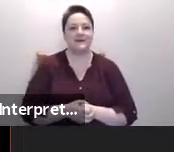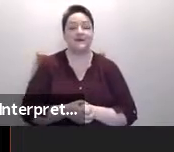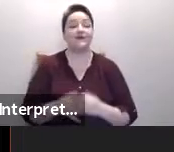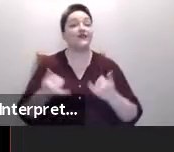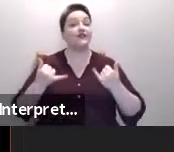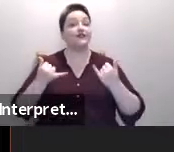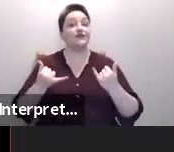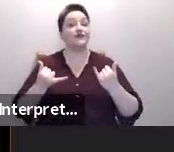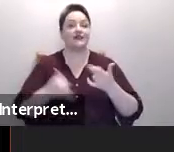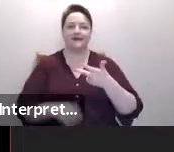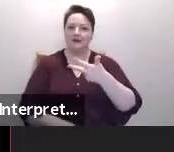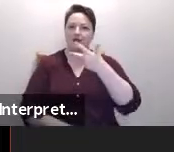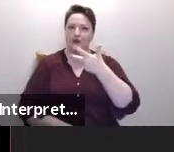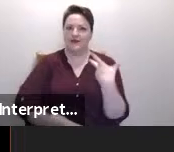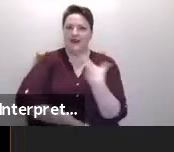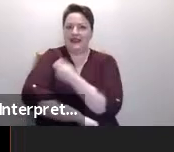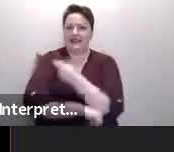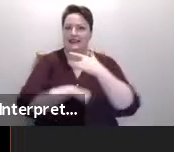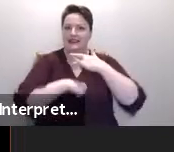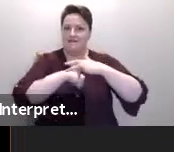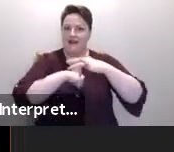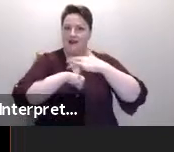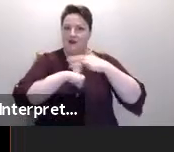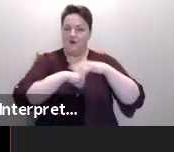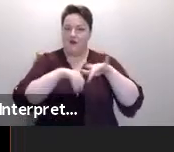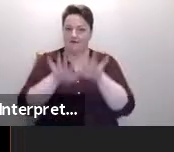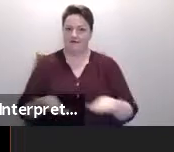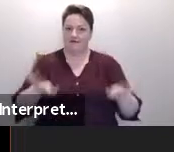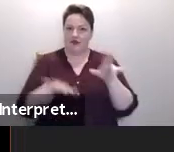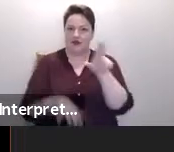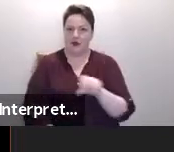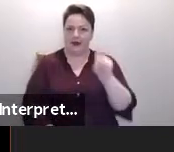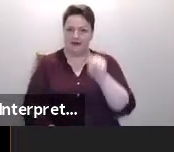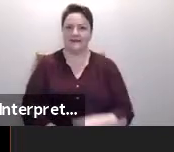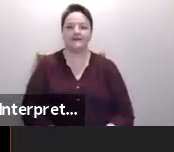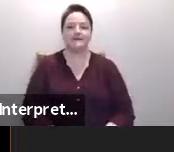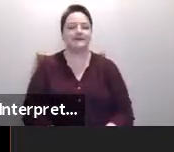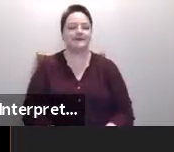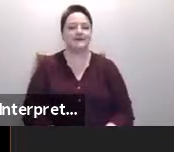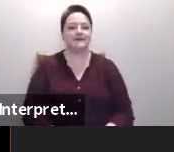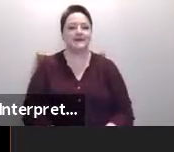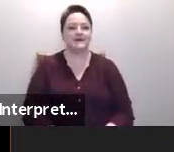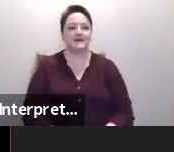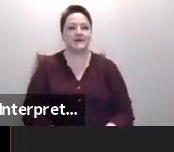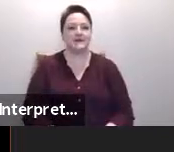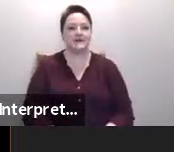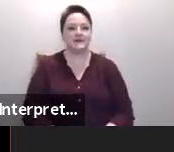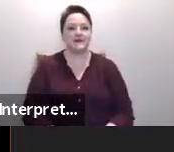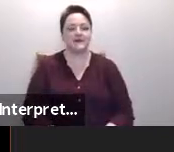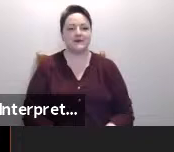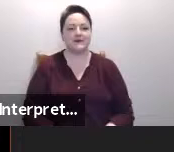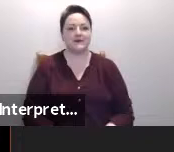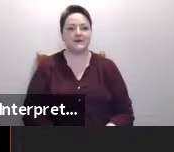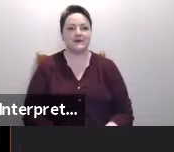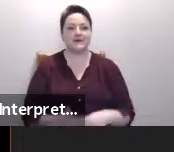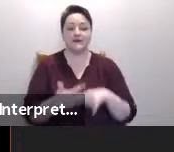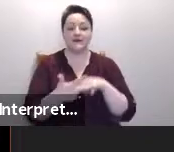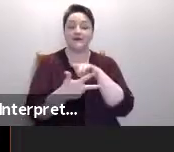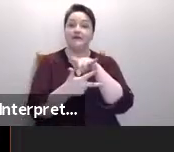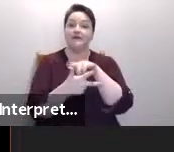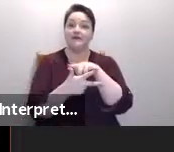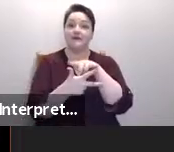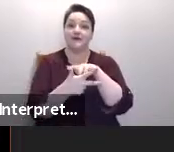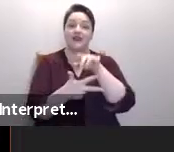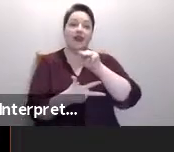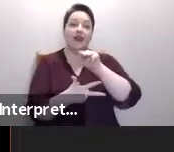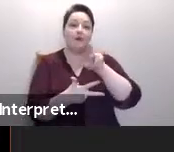Currently, there are 3 vaccines available in the US. There are the two mRNA vaccines,